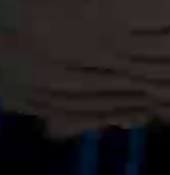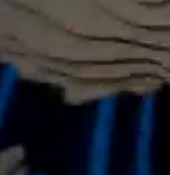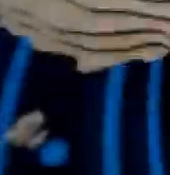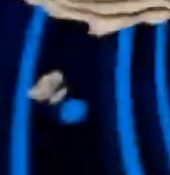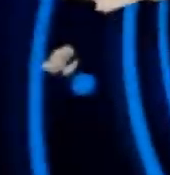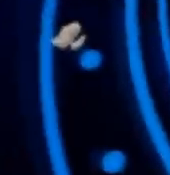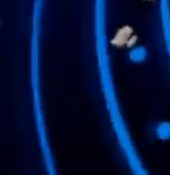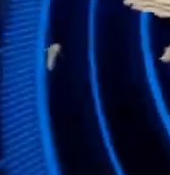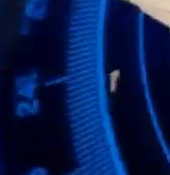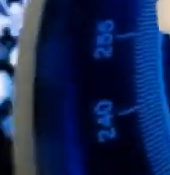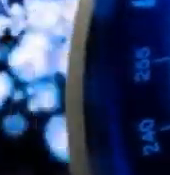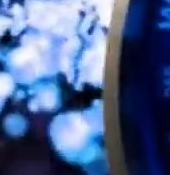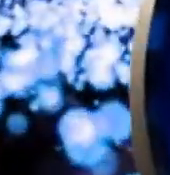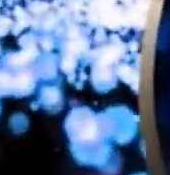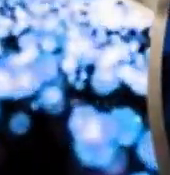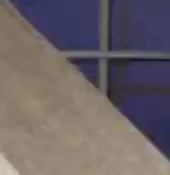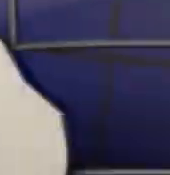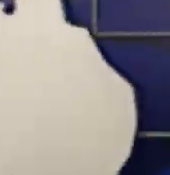hits.